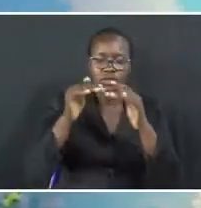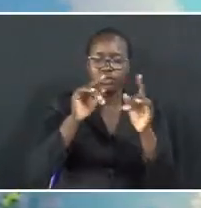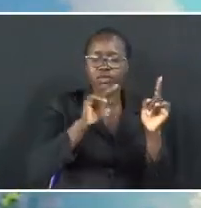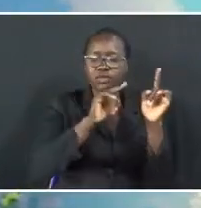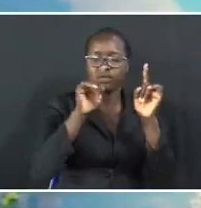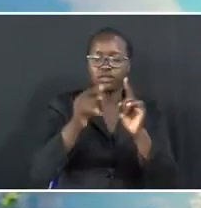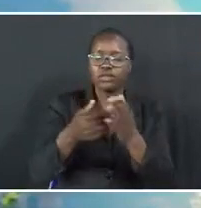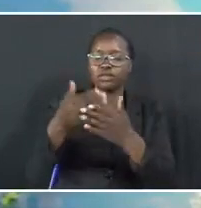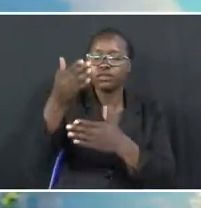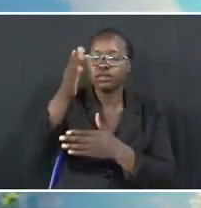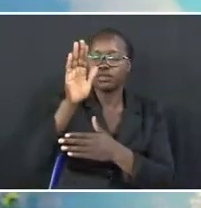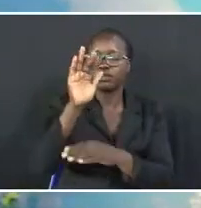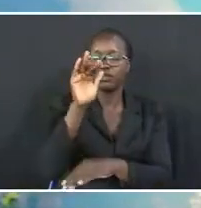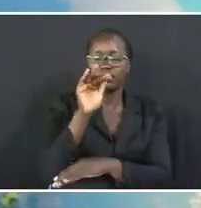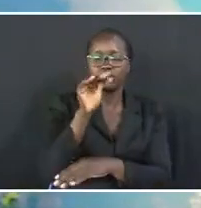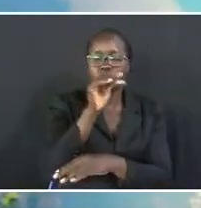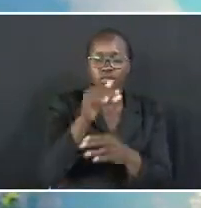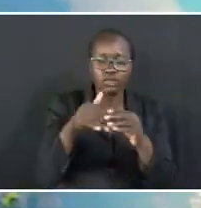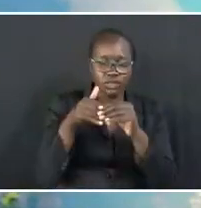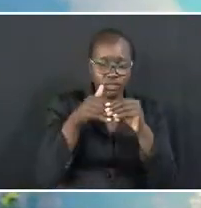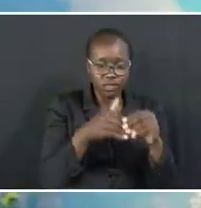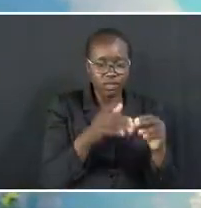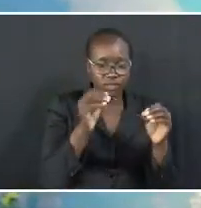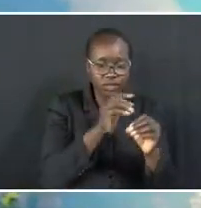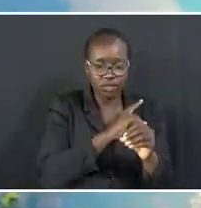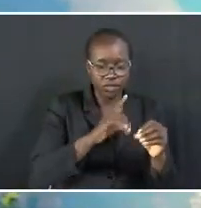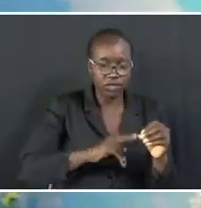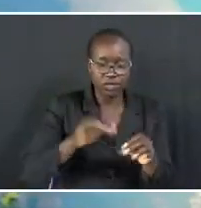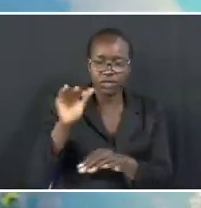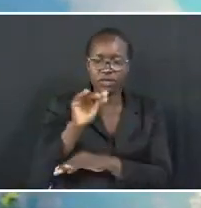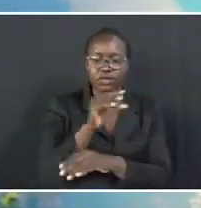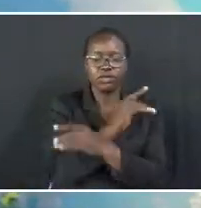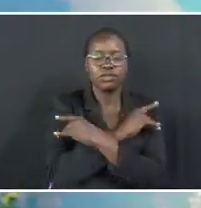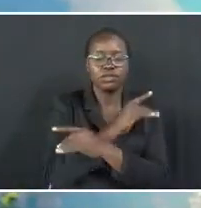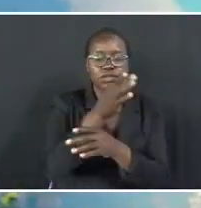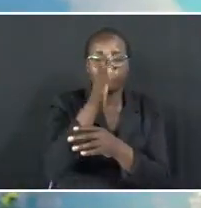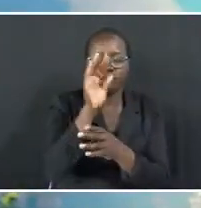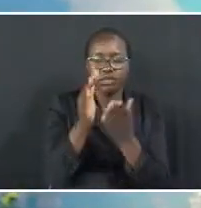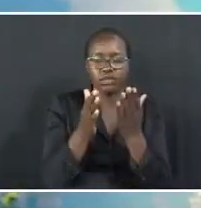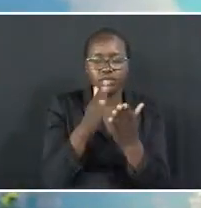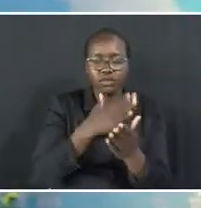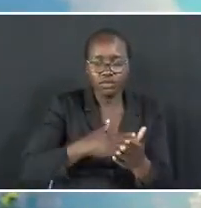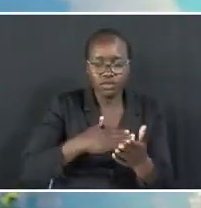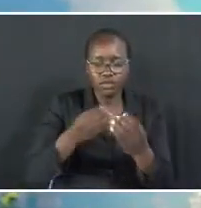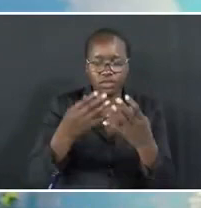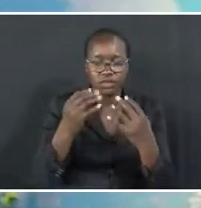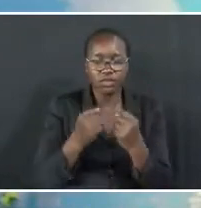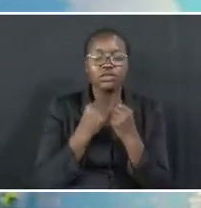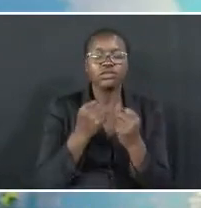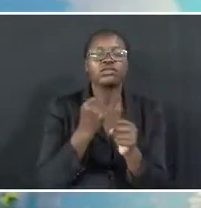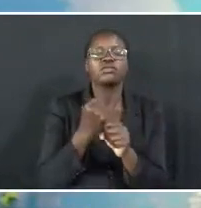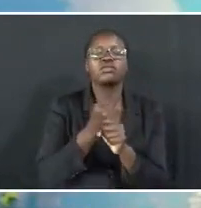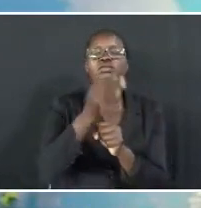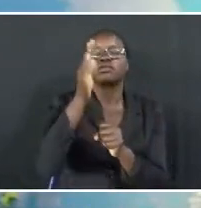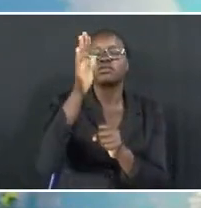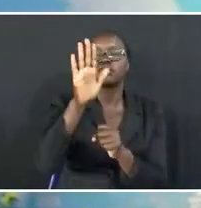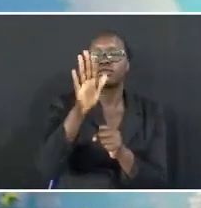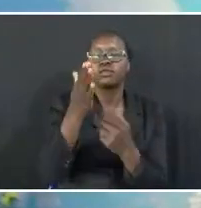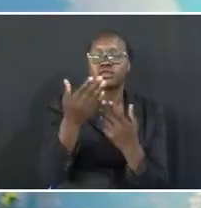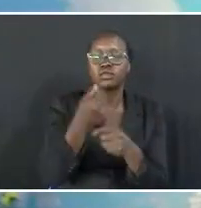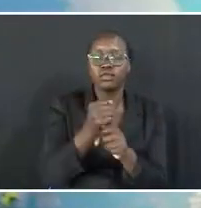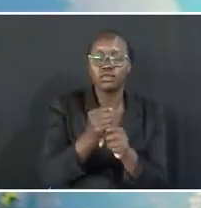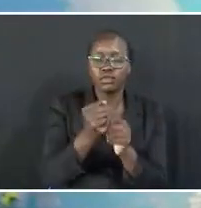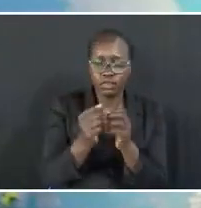come before you. We ask for your guidance, O Lord. I'm asking, dear God, that may you please give us the strength to work for you. Make